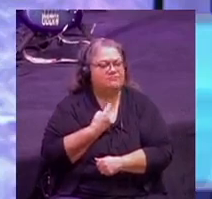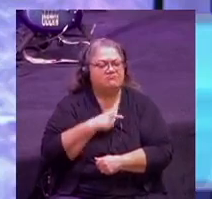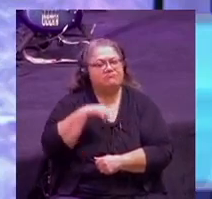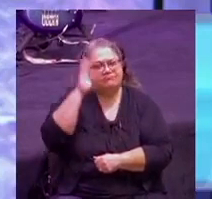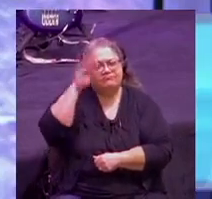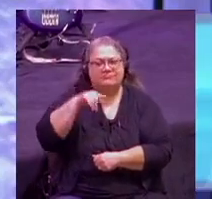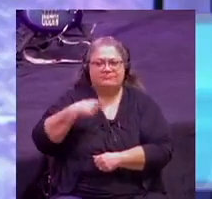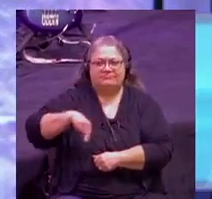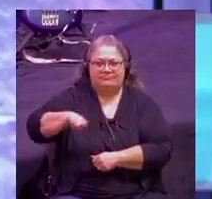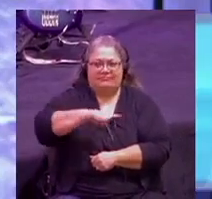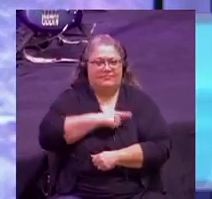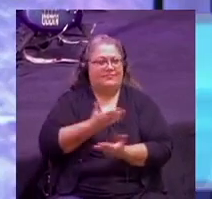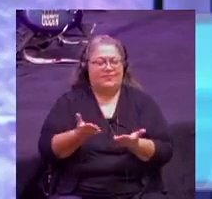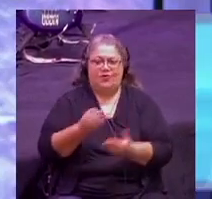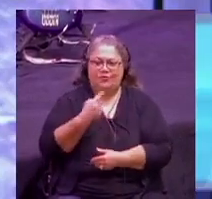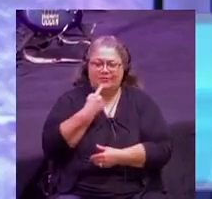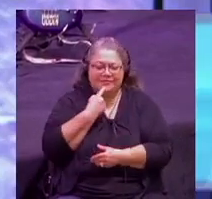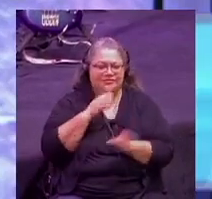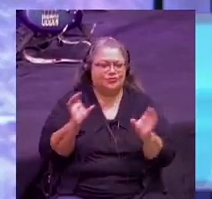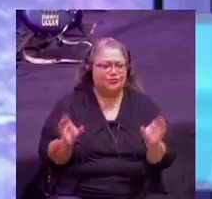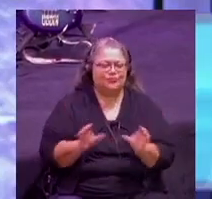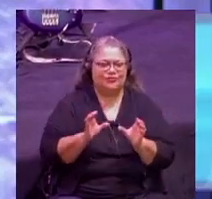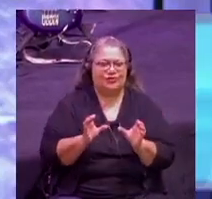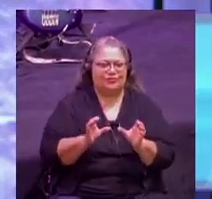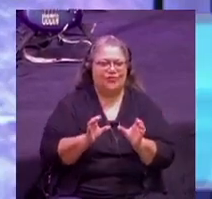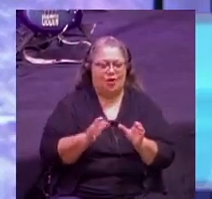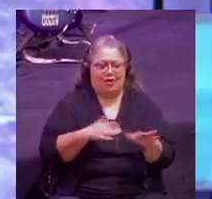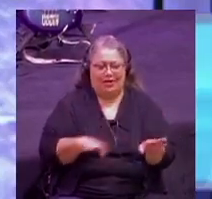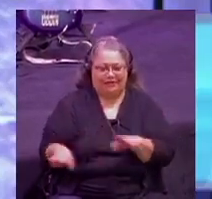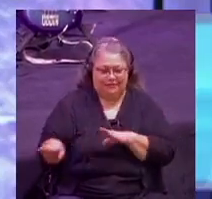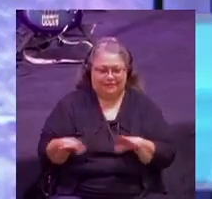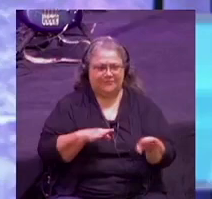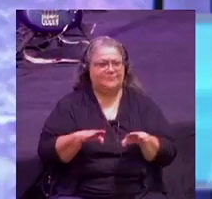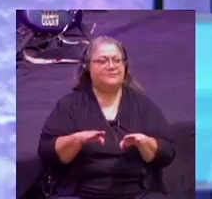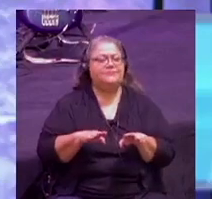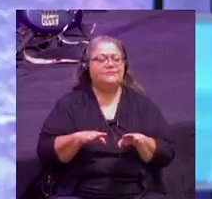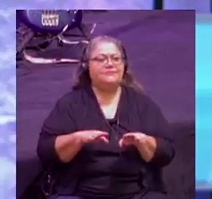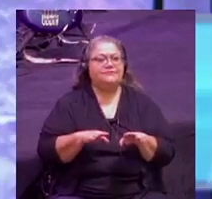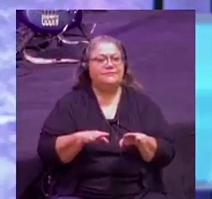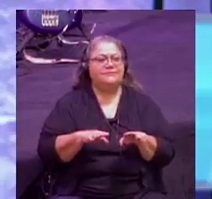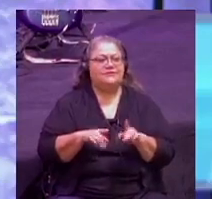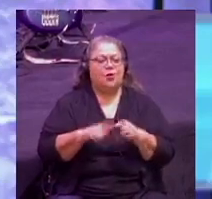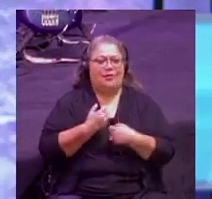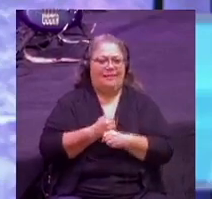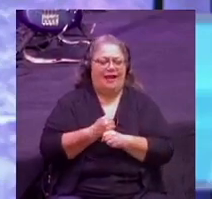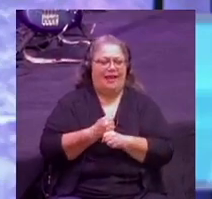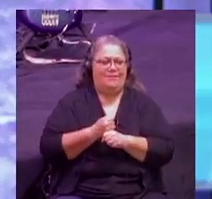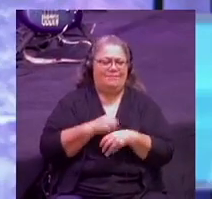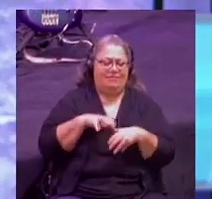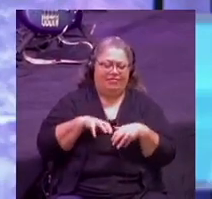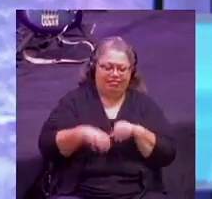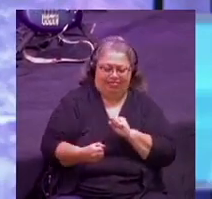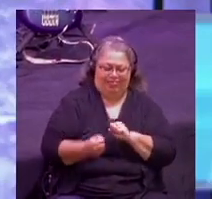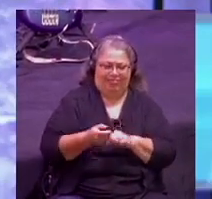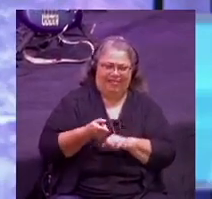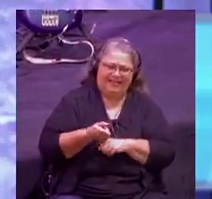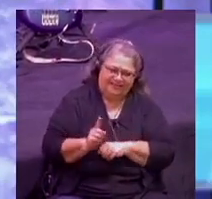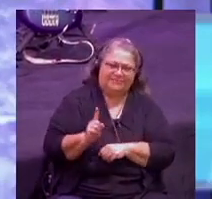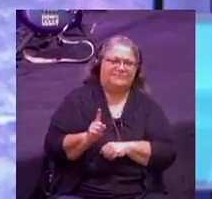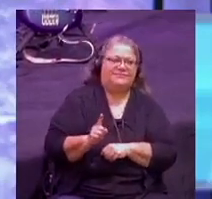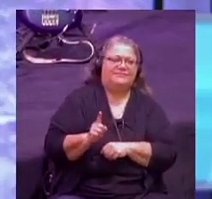things we say, the things we do, our behavior, the ways we act, we can grieve and insult and